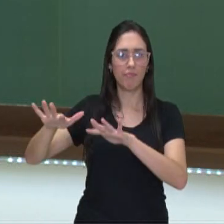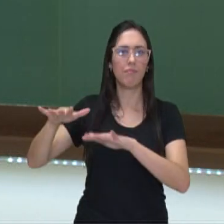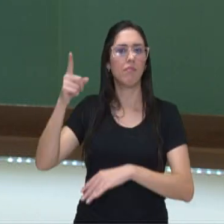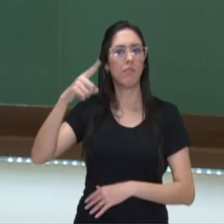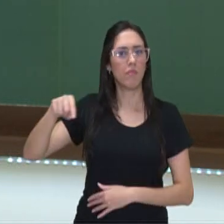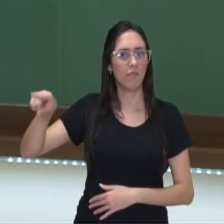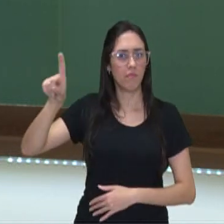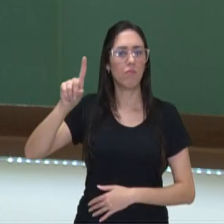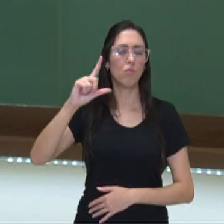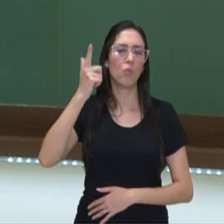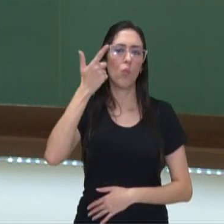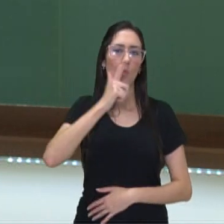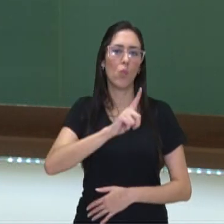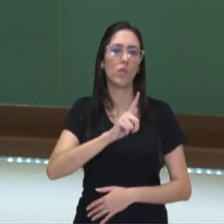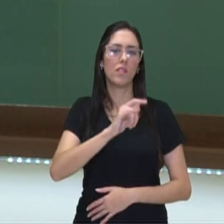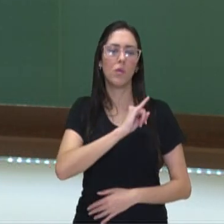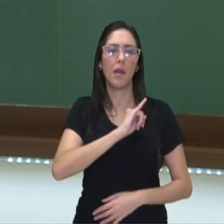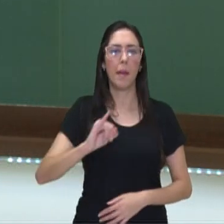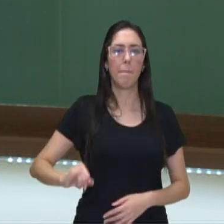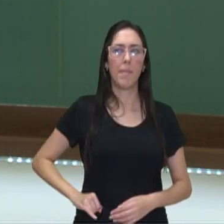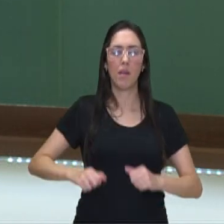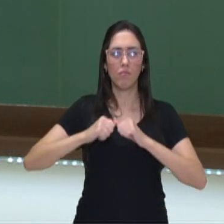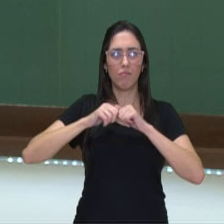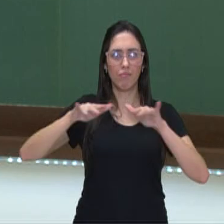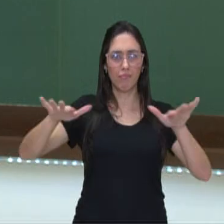essa expansão do Império Britânico.